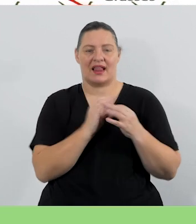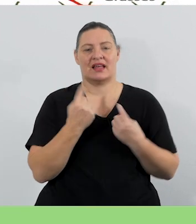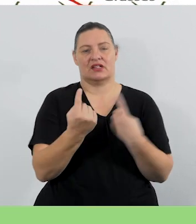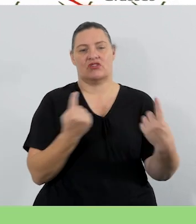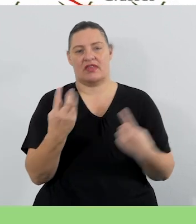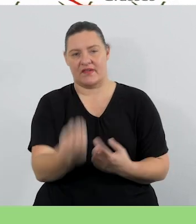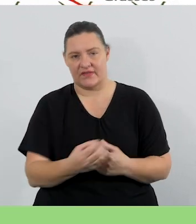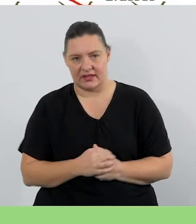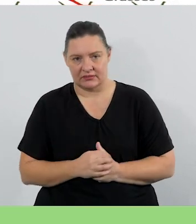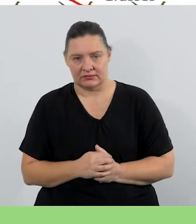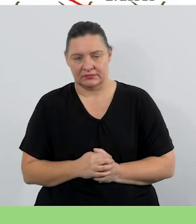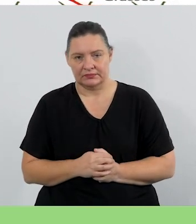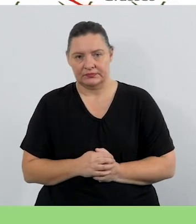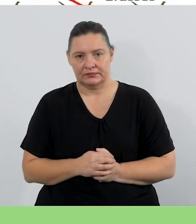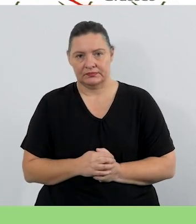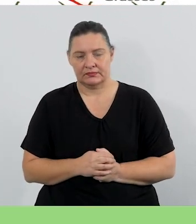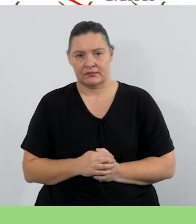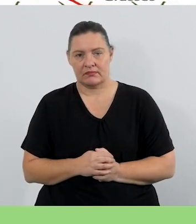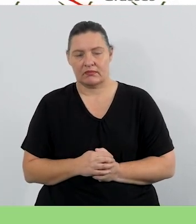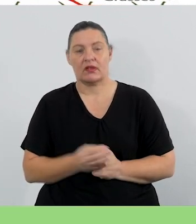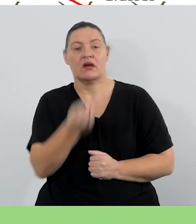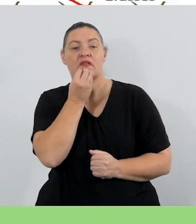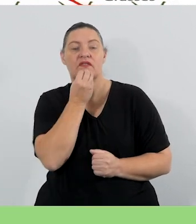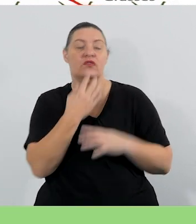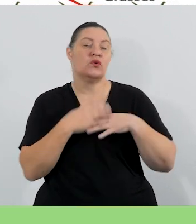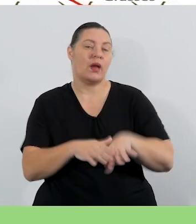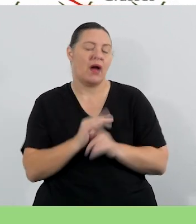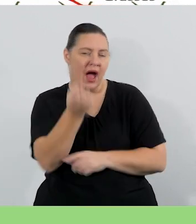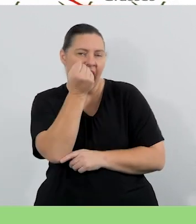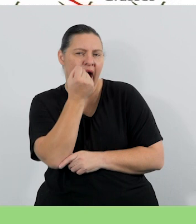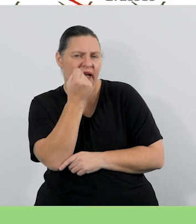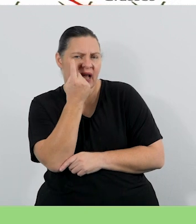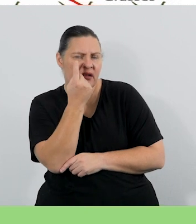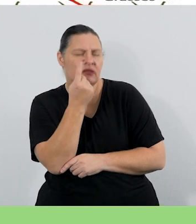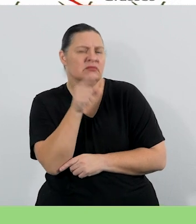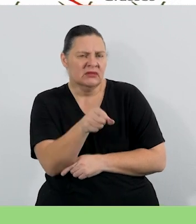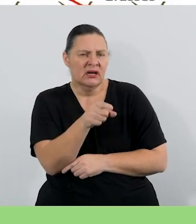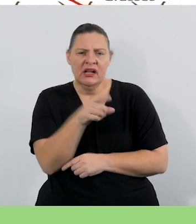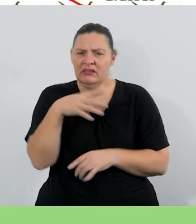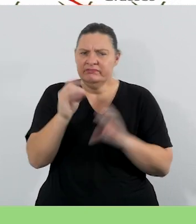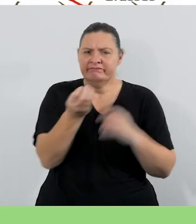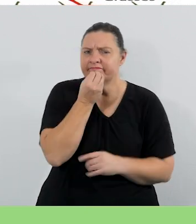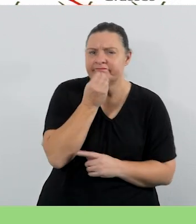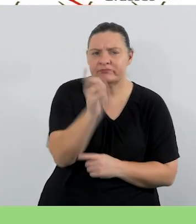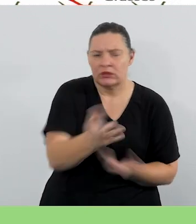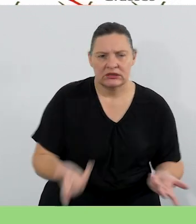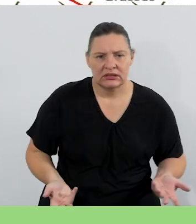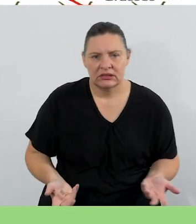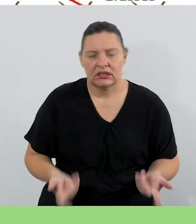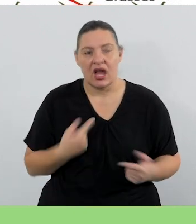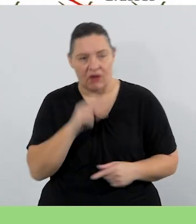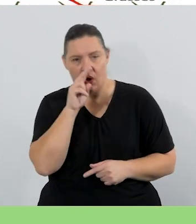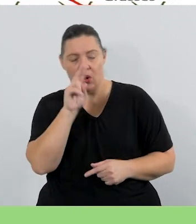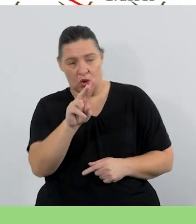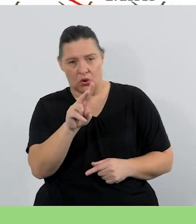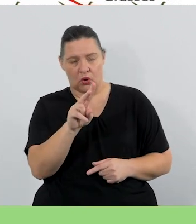interlinked. Food webs help us to understand what animals eat. Obviously, if you are